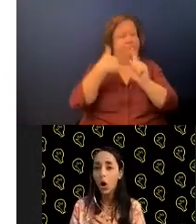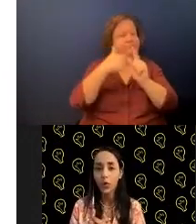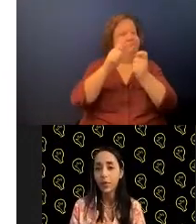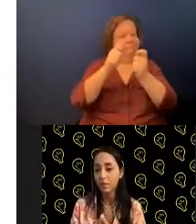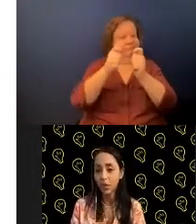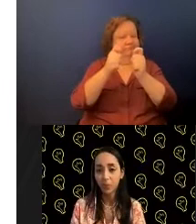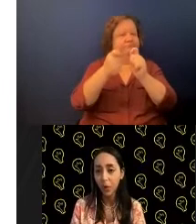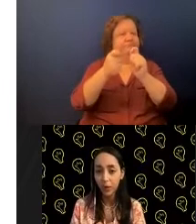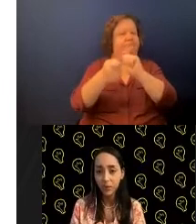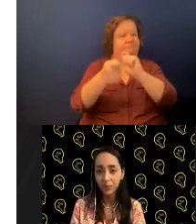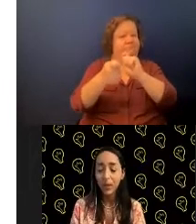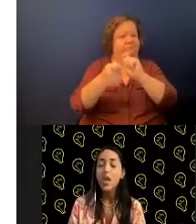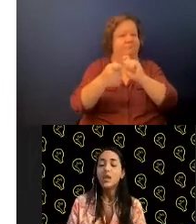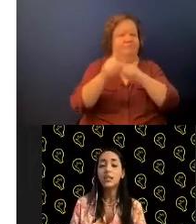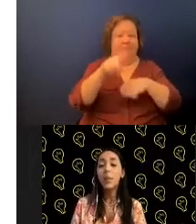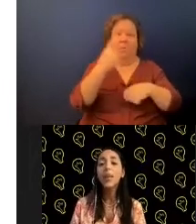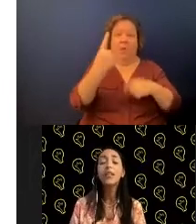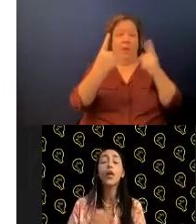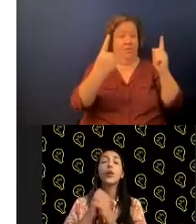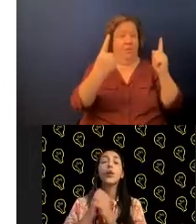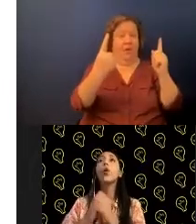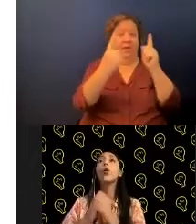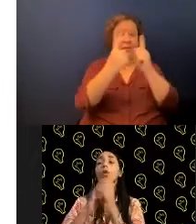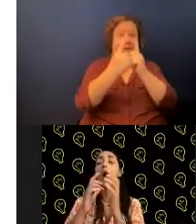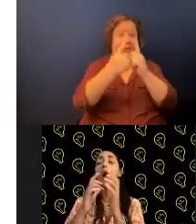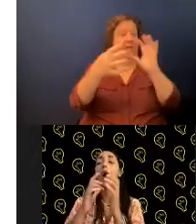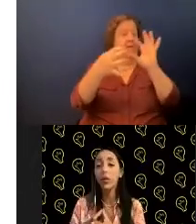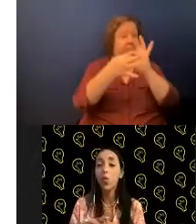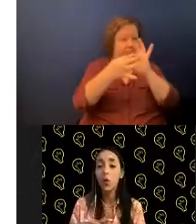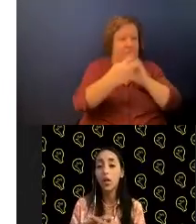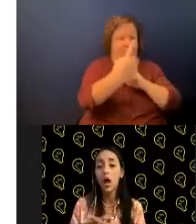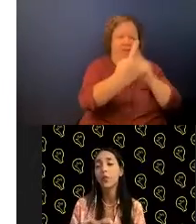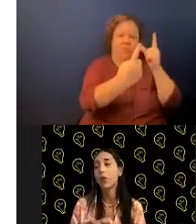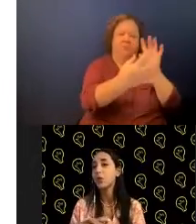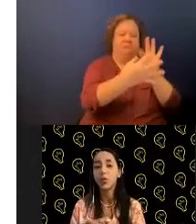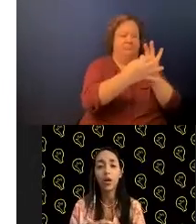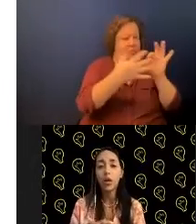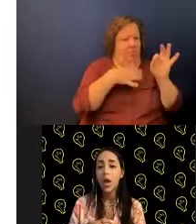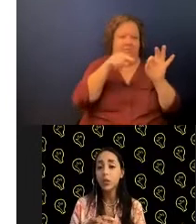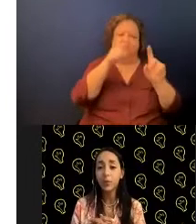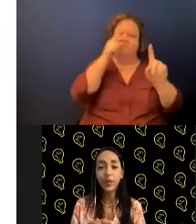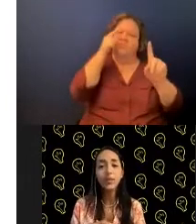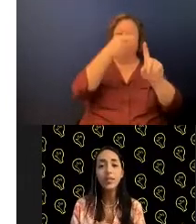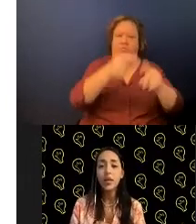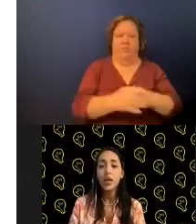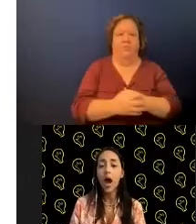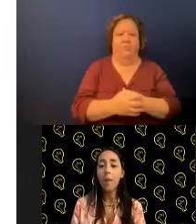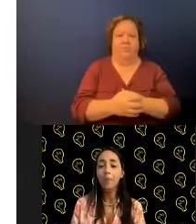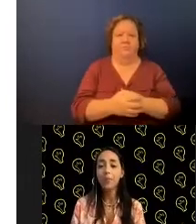all other Beast Nation programs. Something that we also are currently working on for future